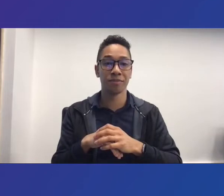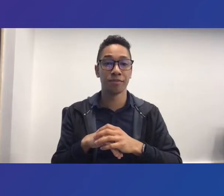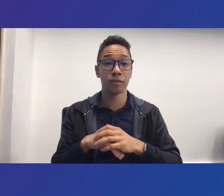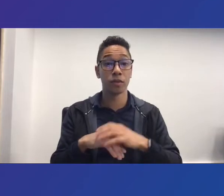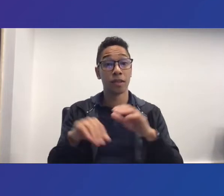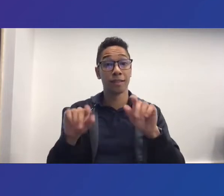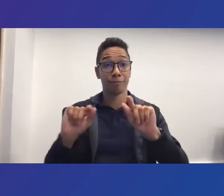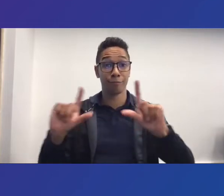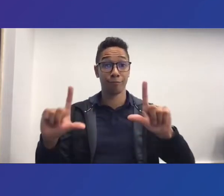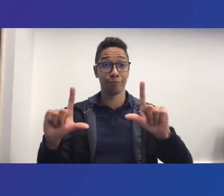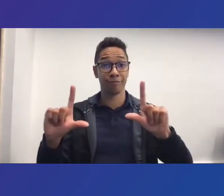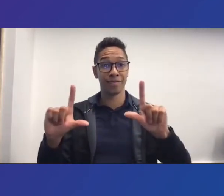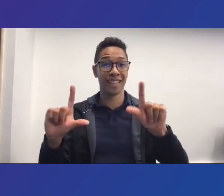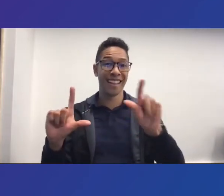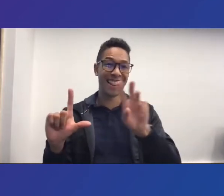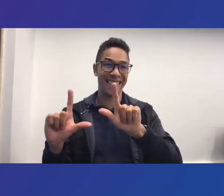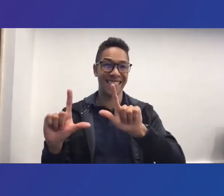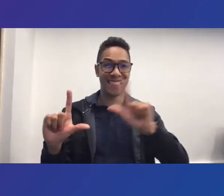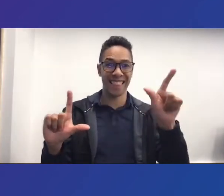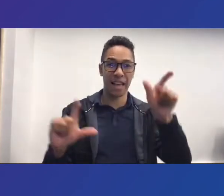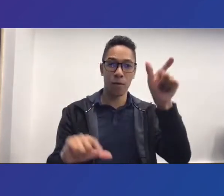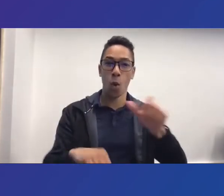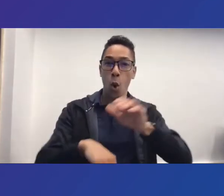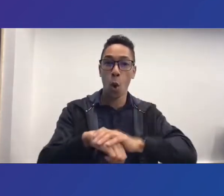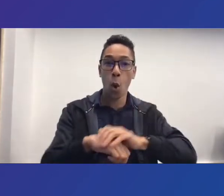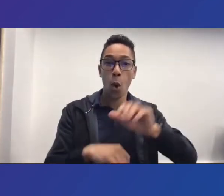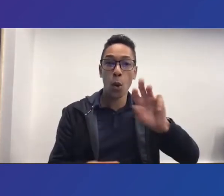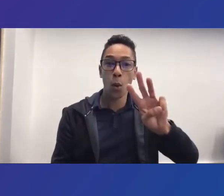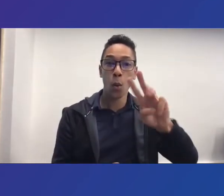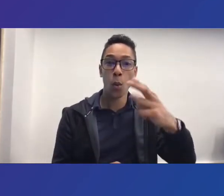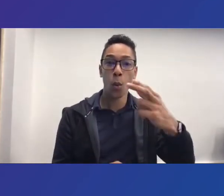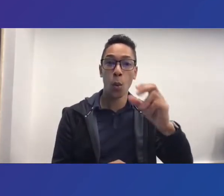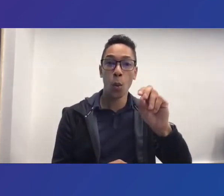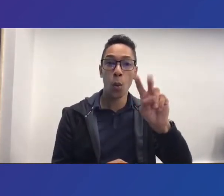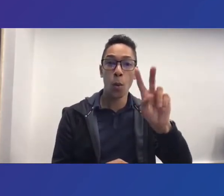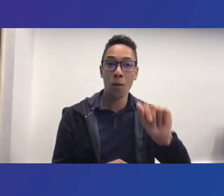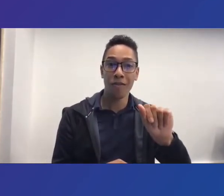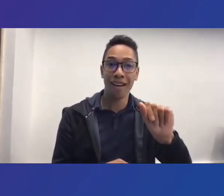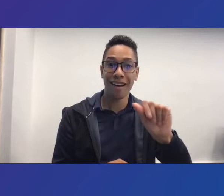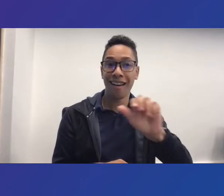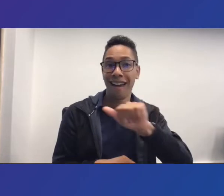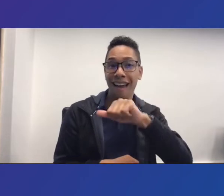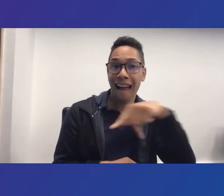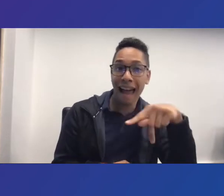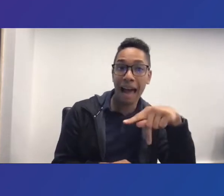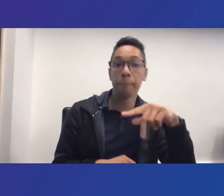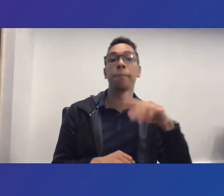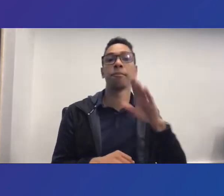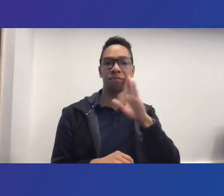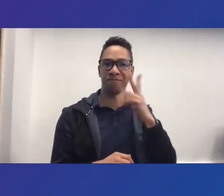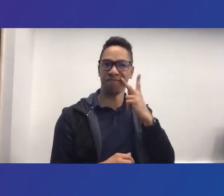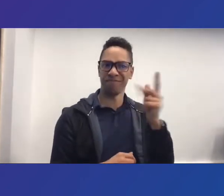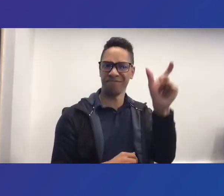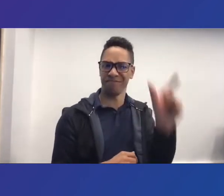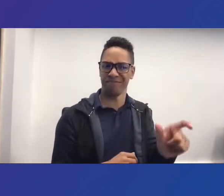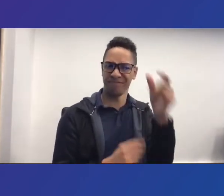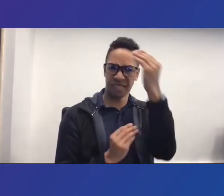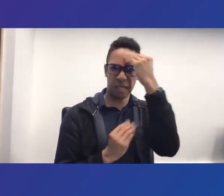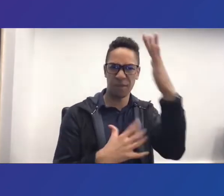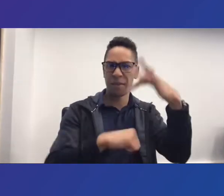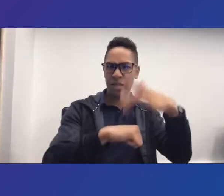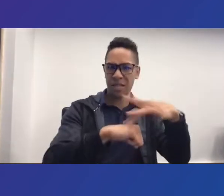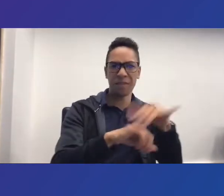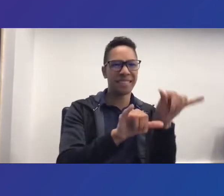your Whova web app or the menu of your Whova mobile app, this information is also available on our